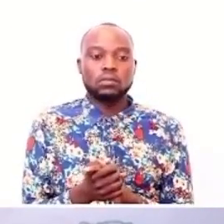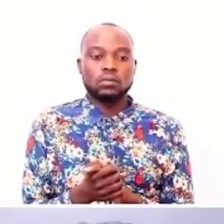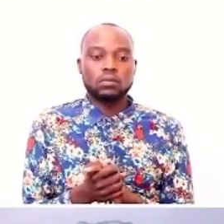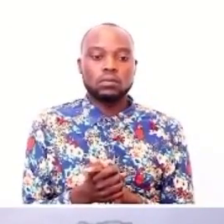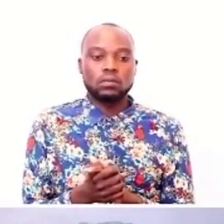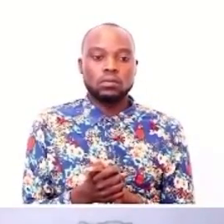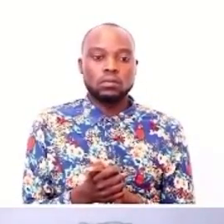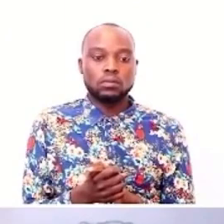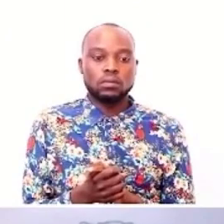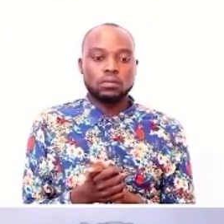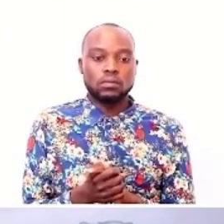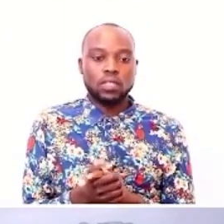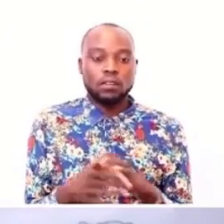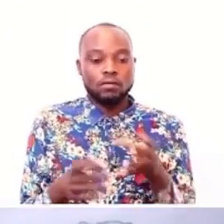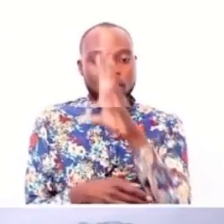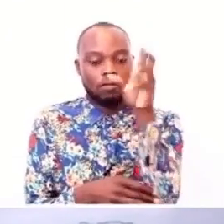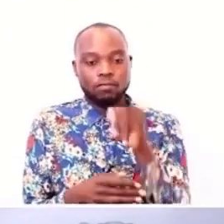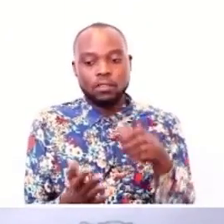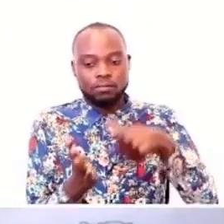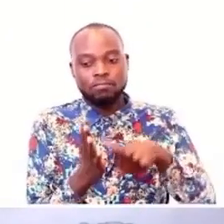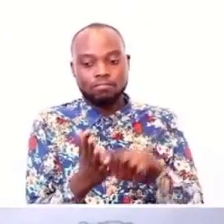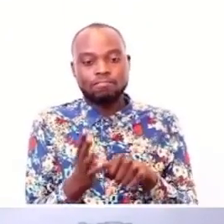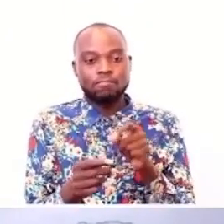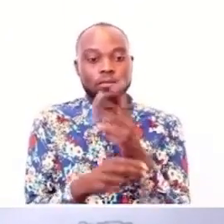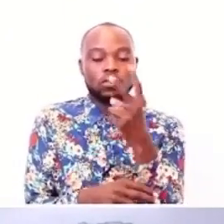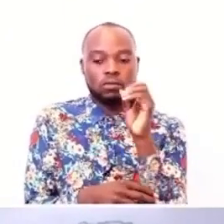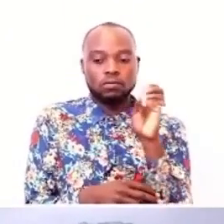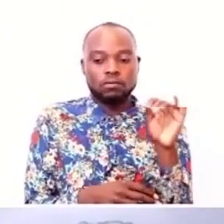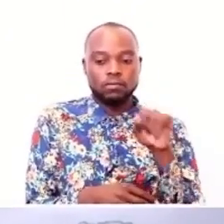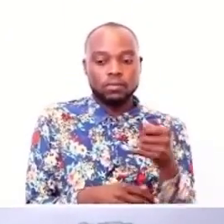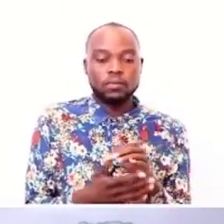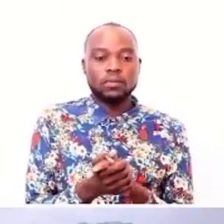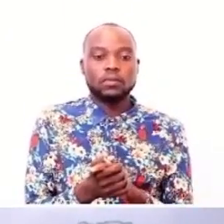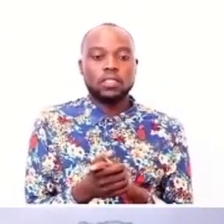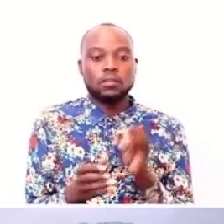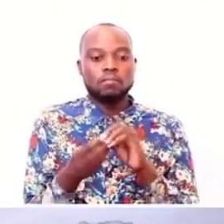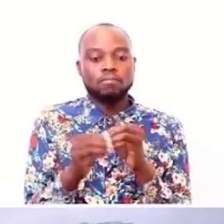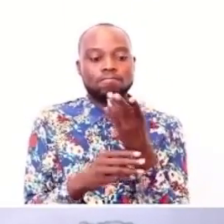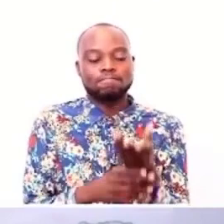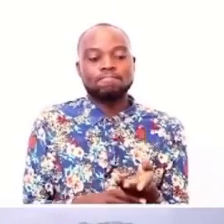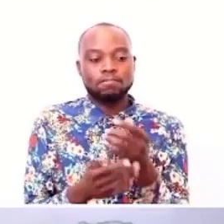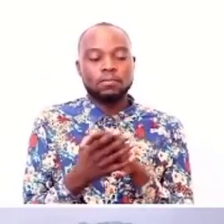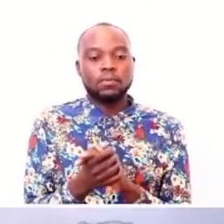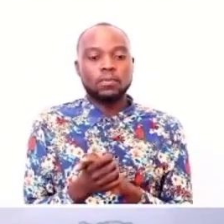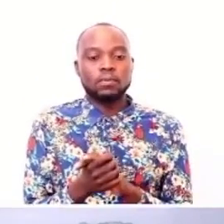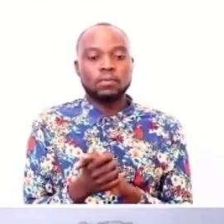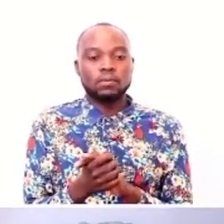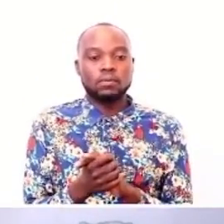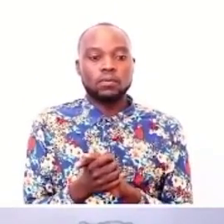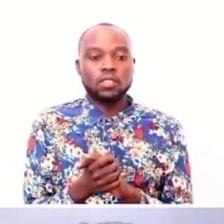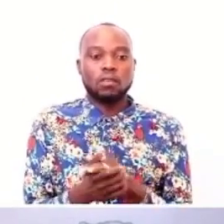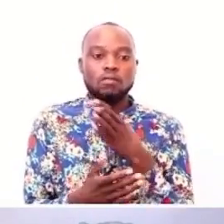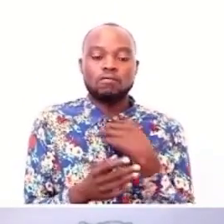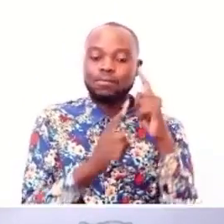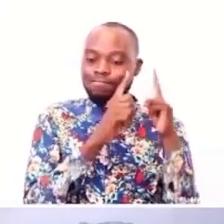there's proof of that. Even after the debt jubilee in 2000, again, we find ourselves, highly indebted and distressed. So we need to really think